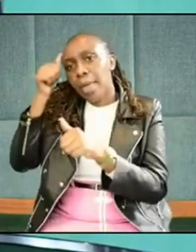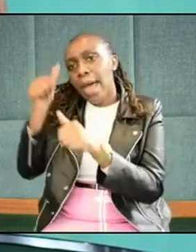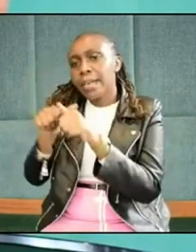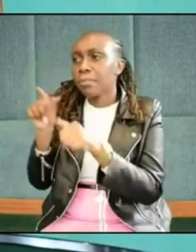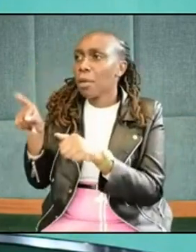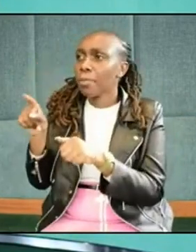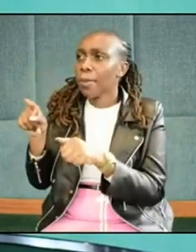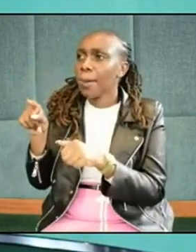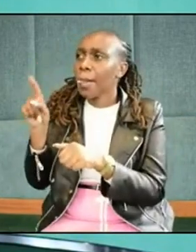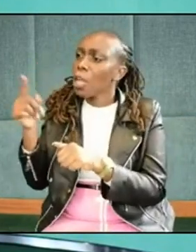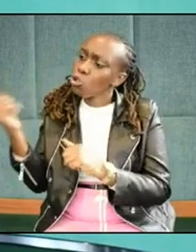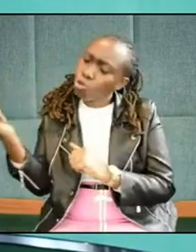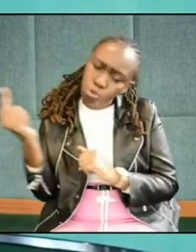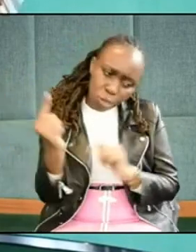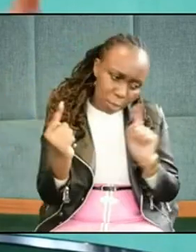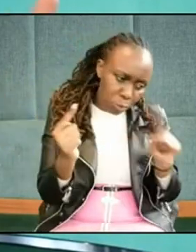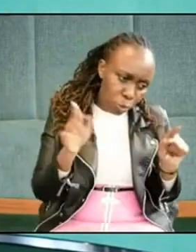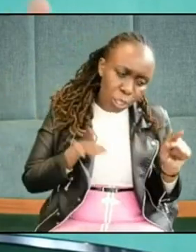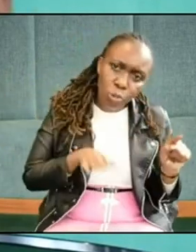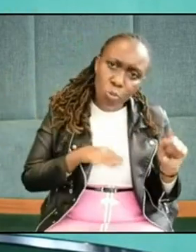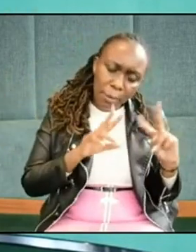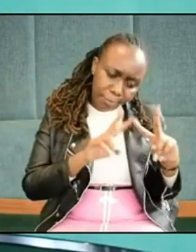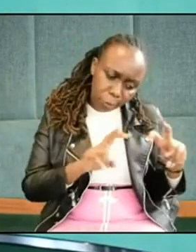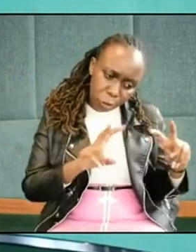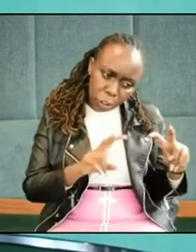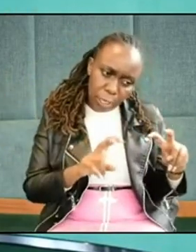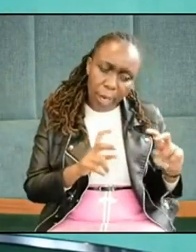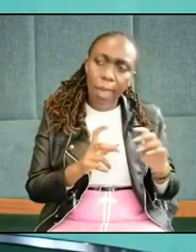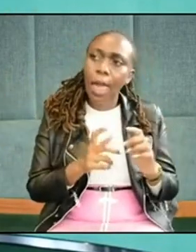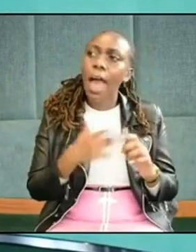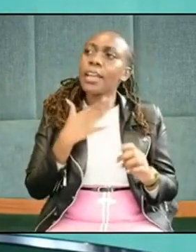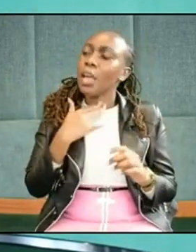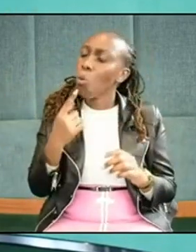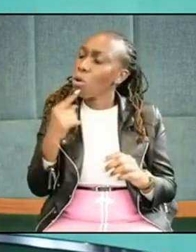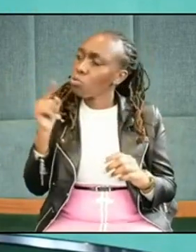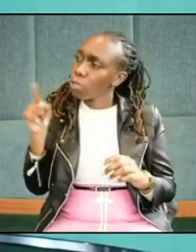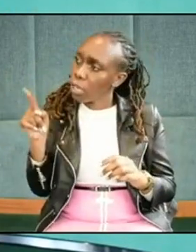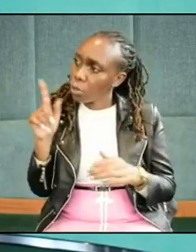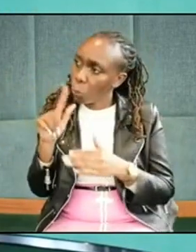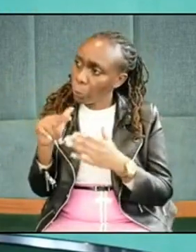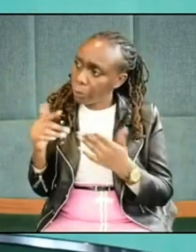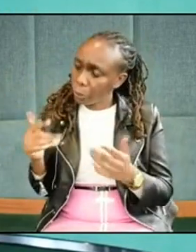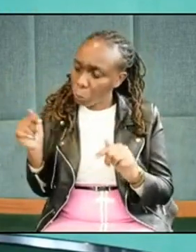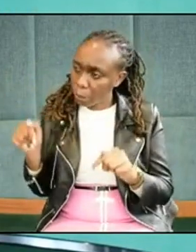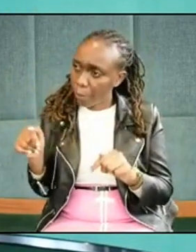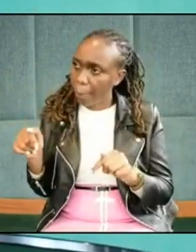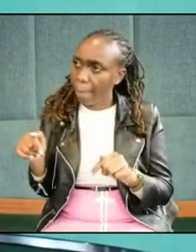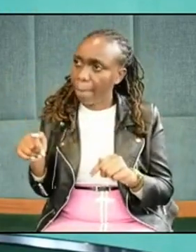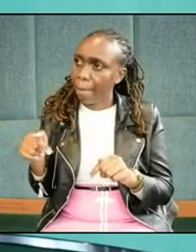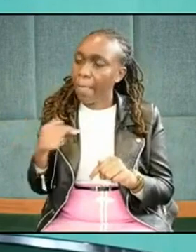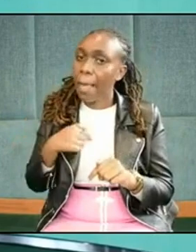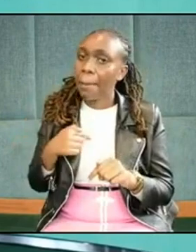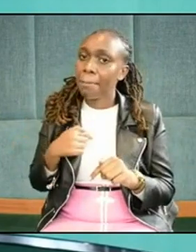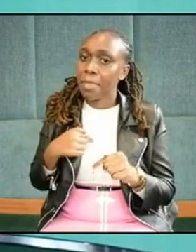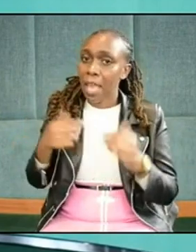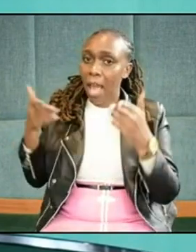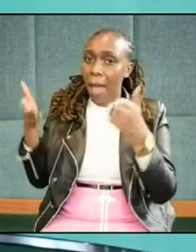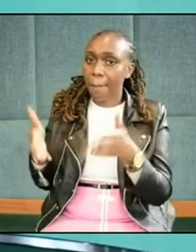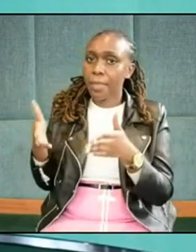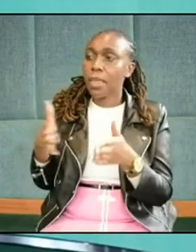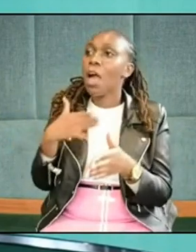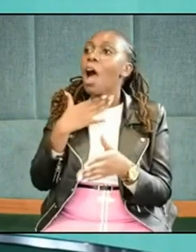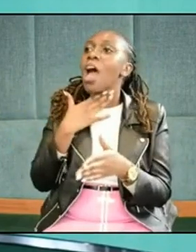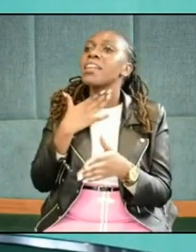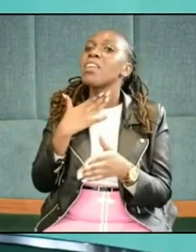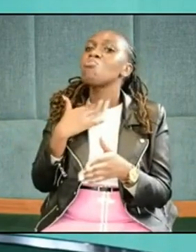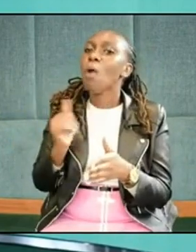said, you came to this old lady to check on her, and I want to say to you today, I am here, and I want